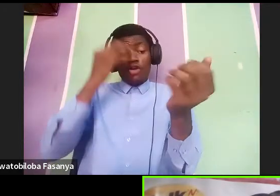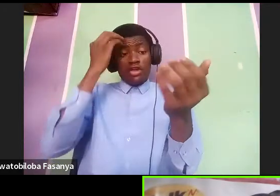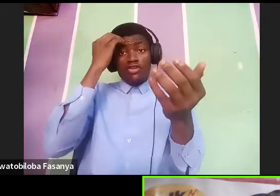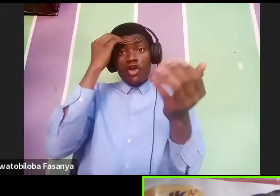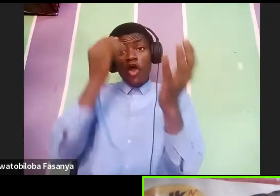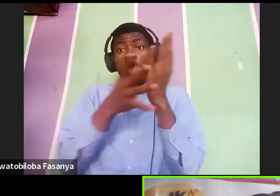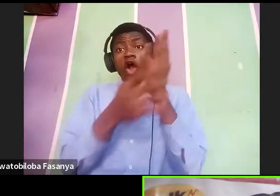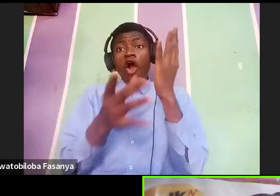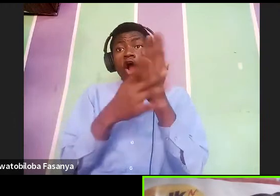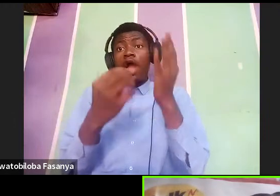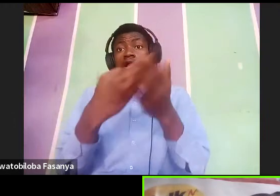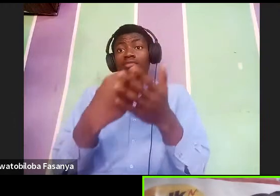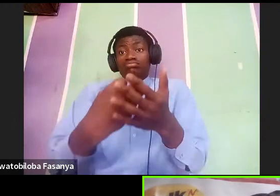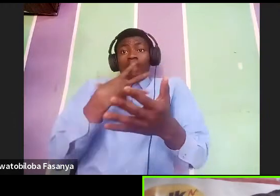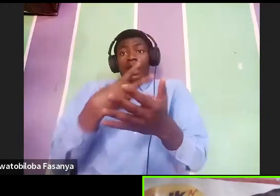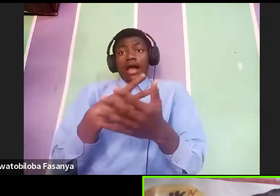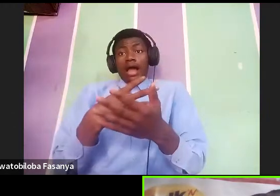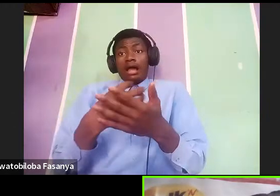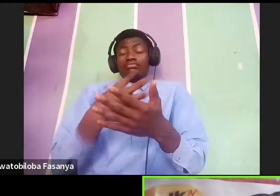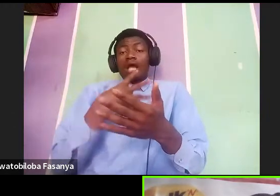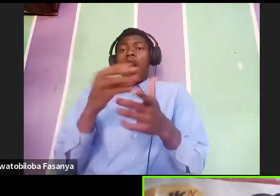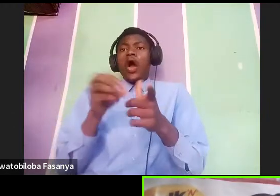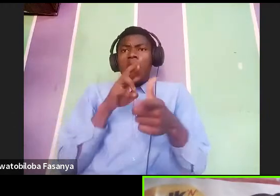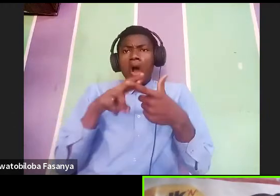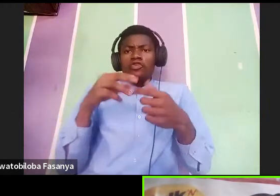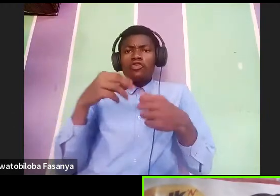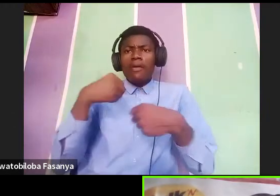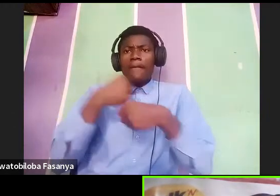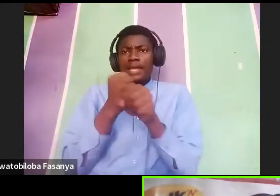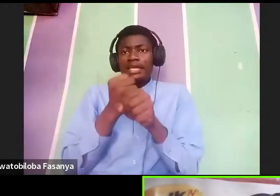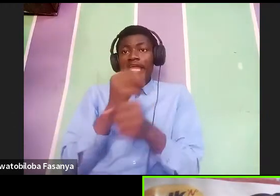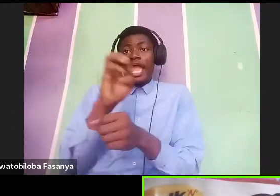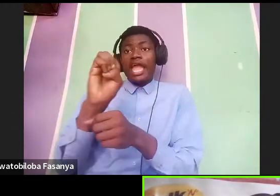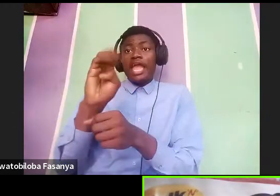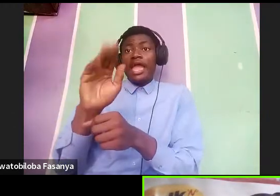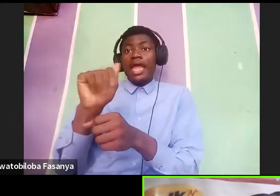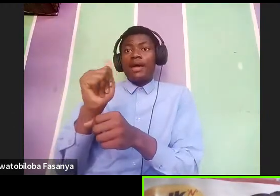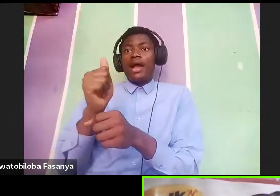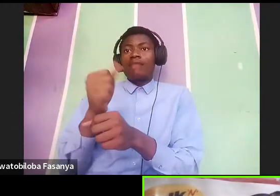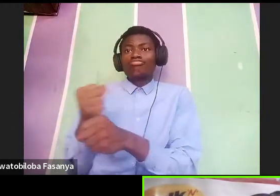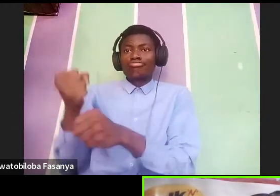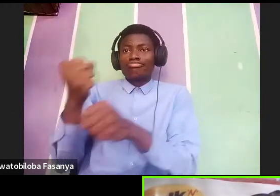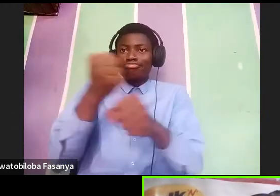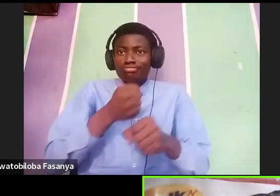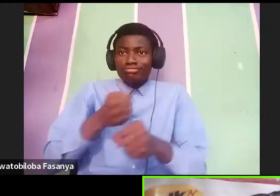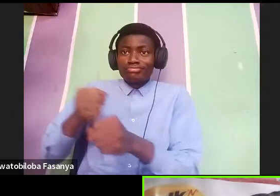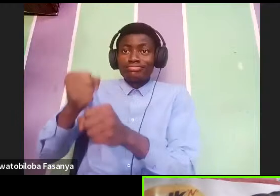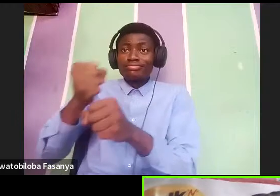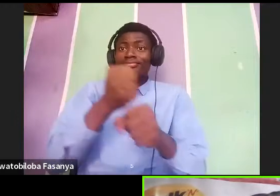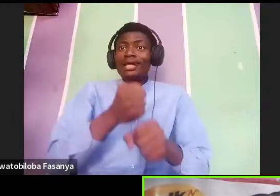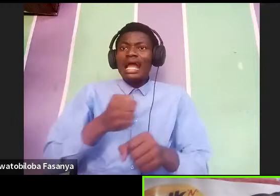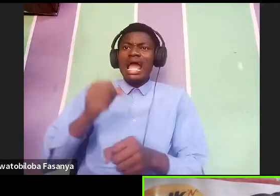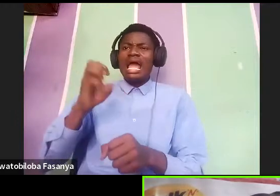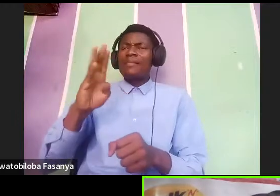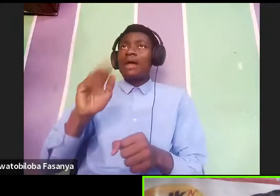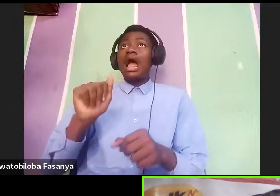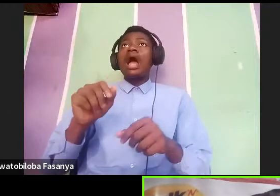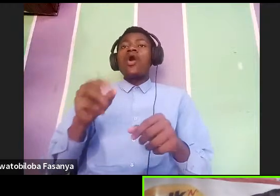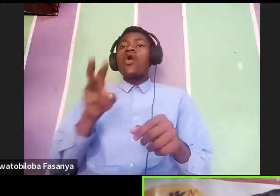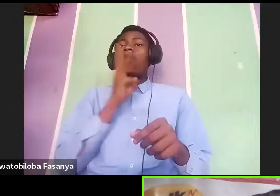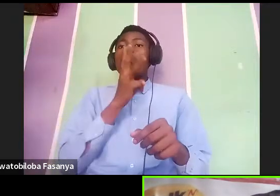and did not look well, and the hot water spills. I know that my mom used to say you should put salt